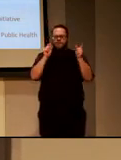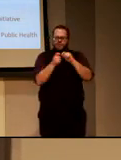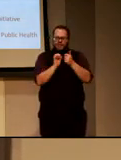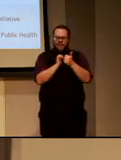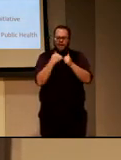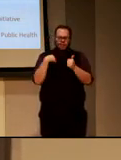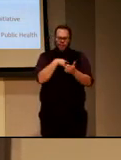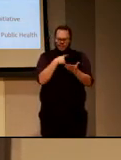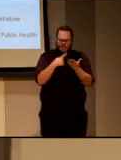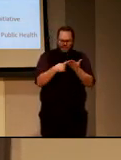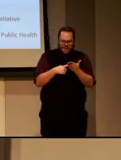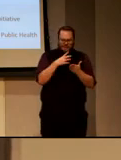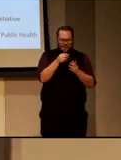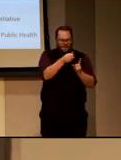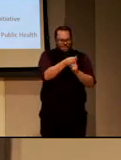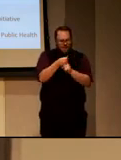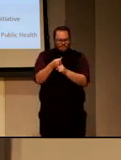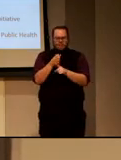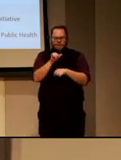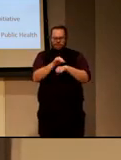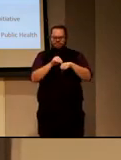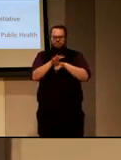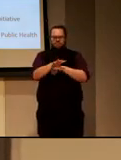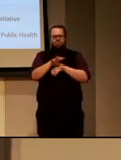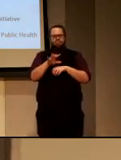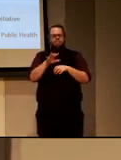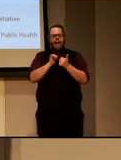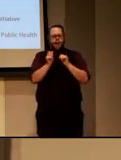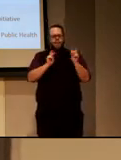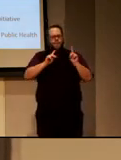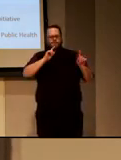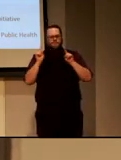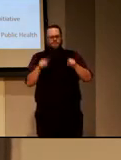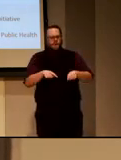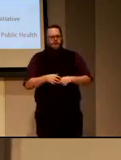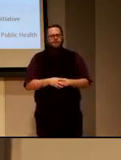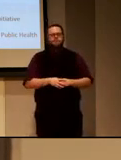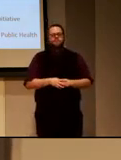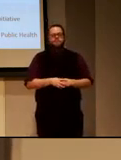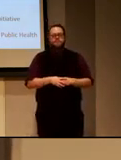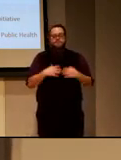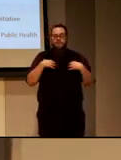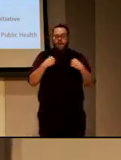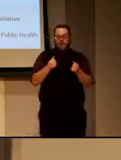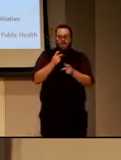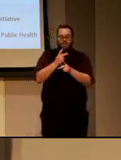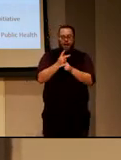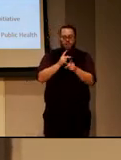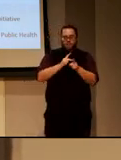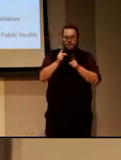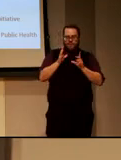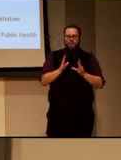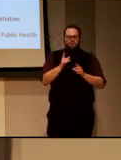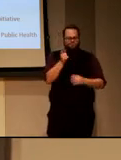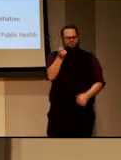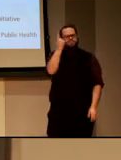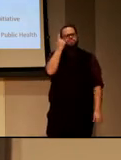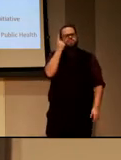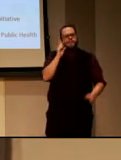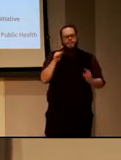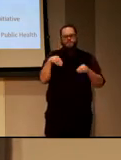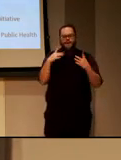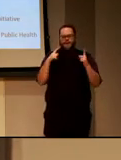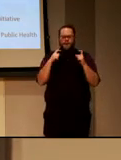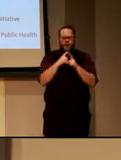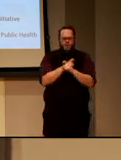effects can make a difference to how people respond. No one understands this better than healthcare professionals who deliver complex